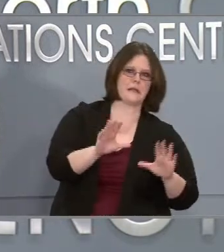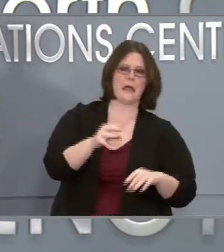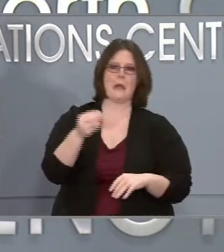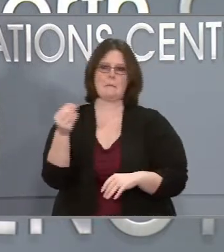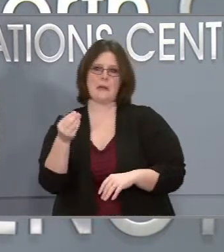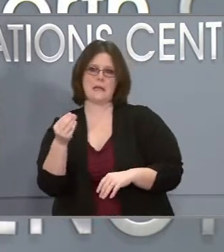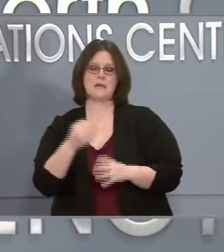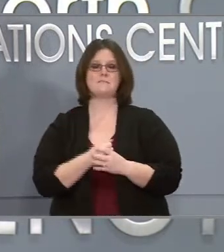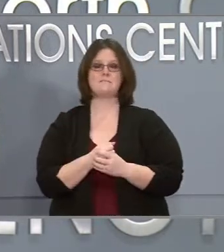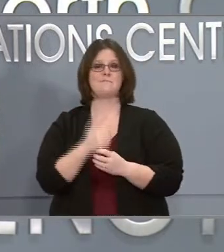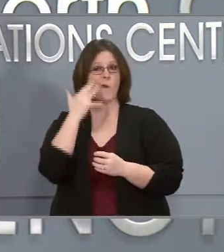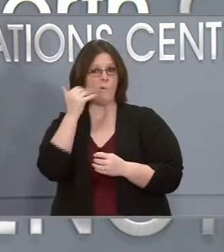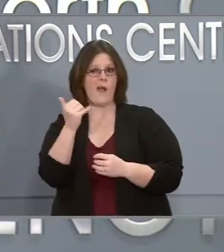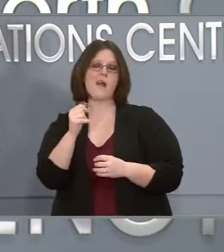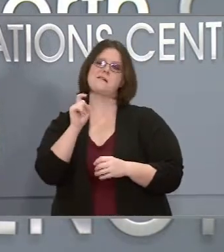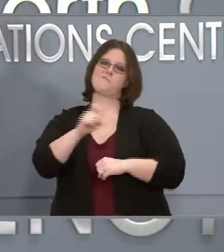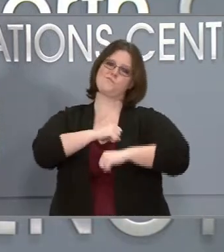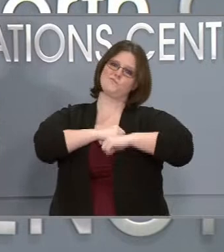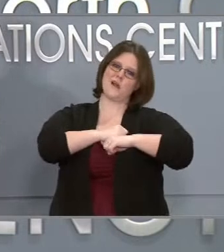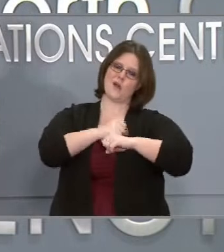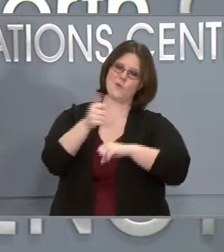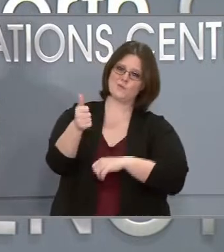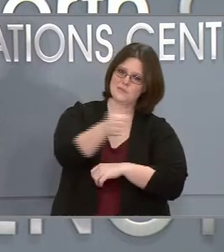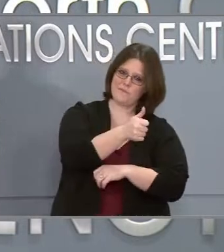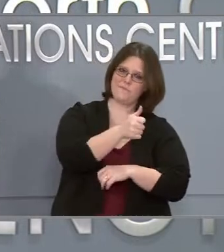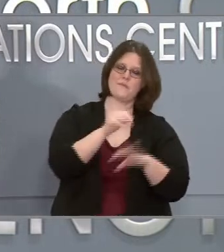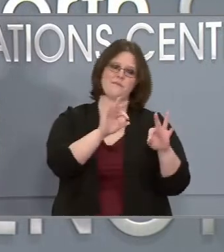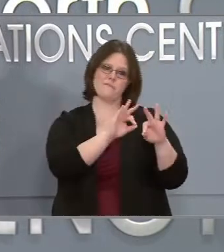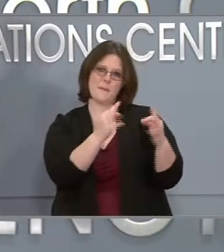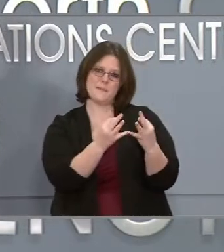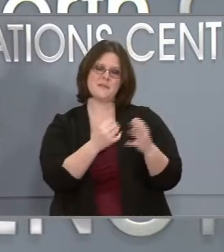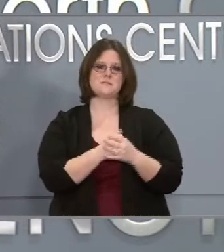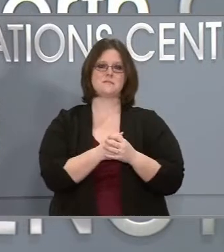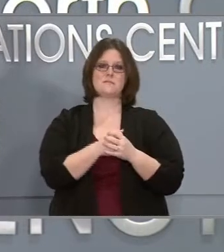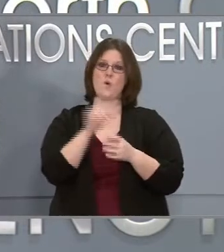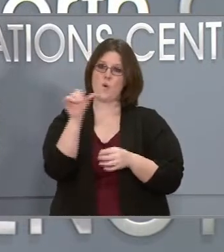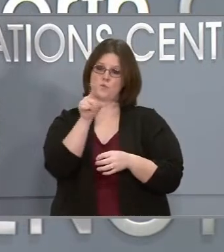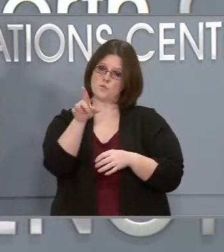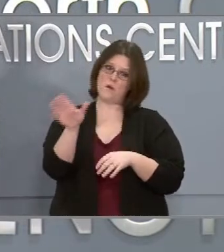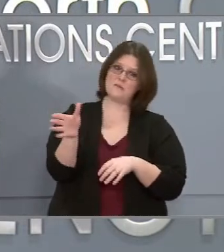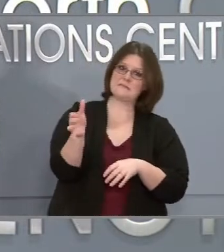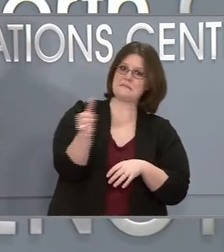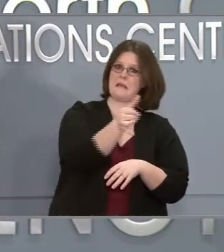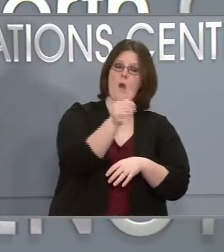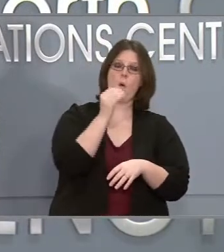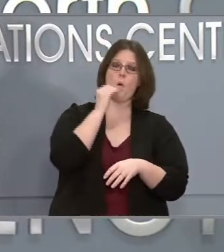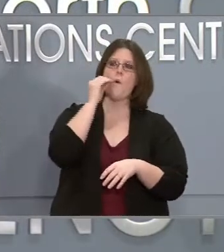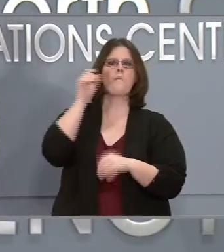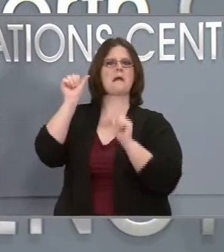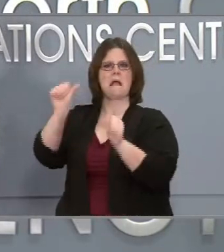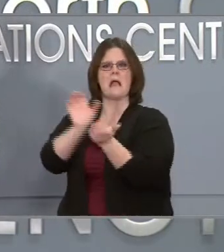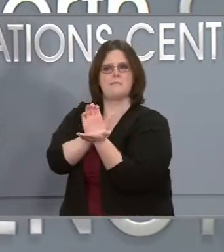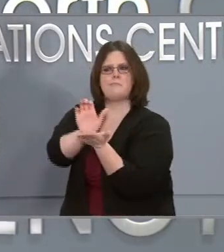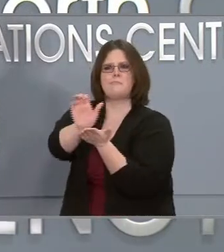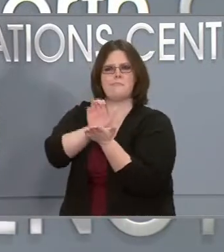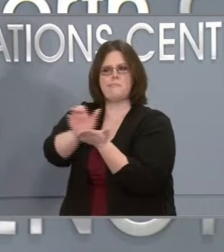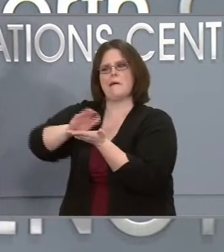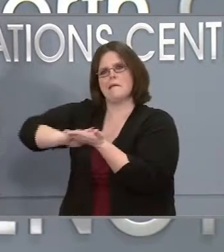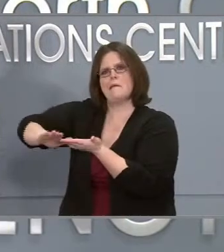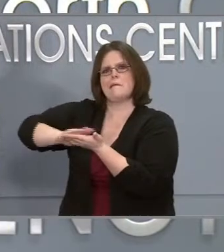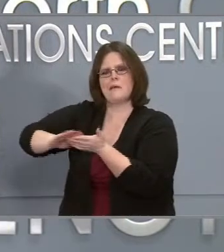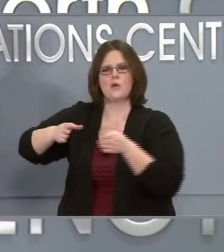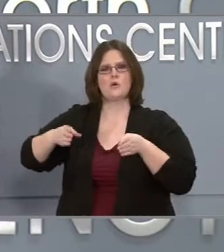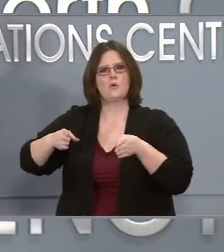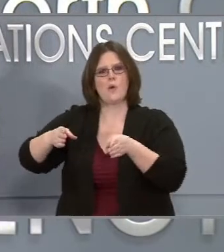protect you and your family and help the road and utility crews do their work. If you have to